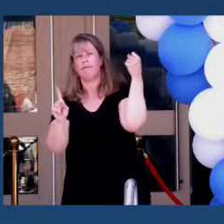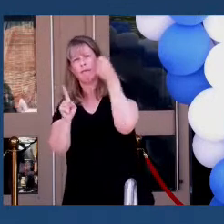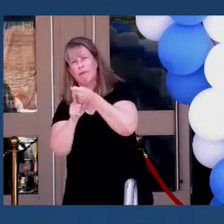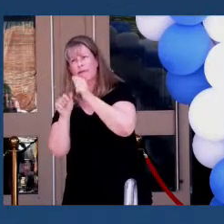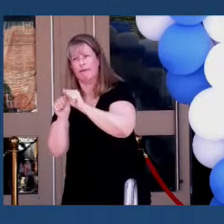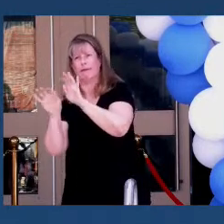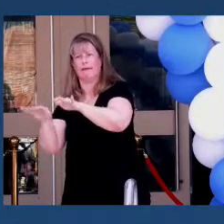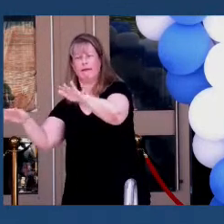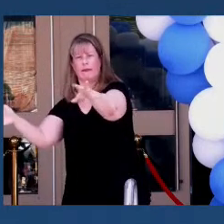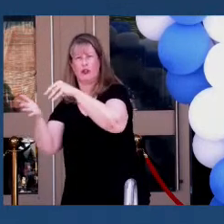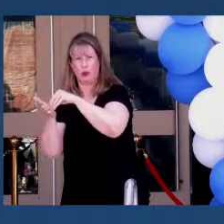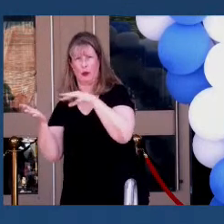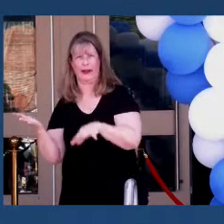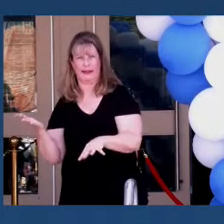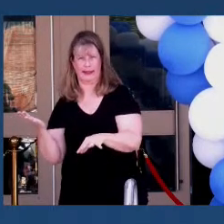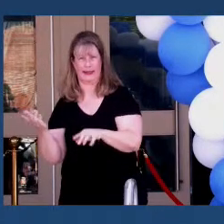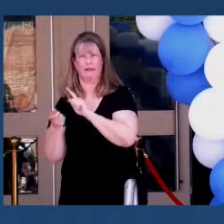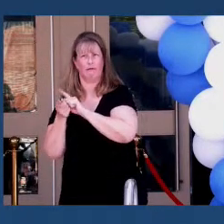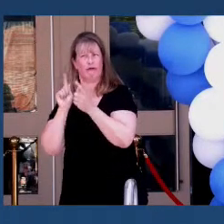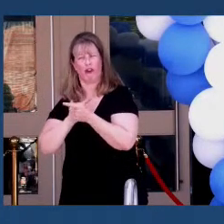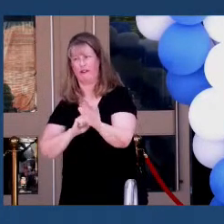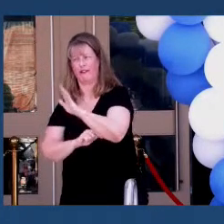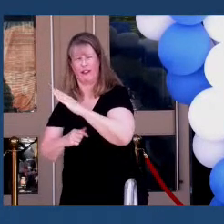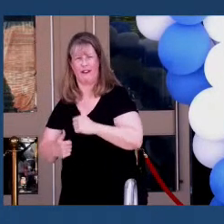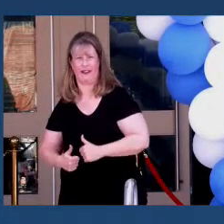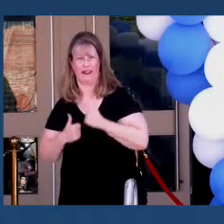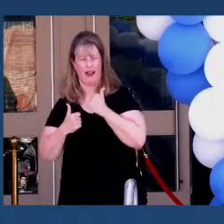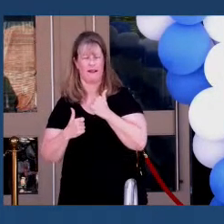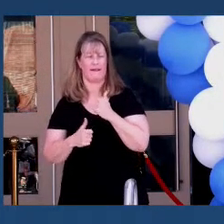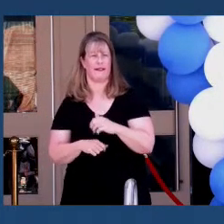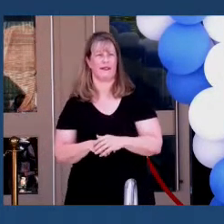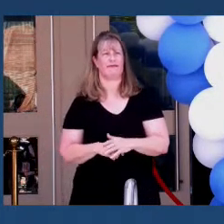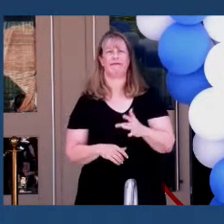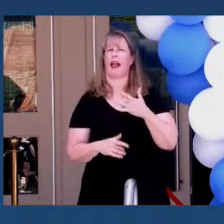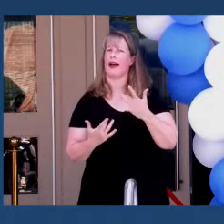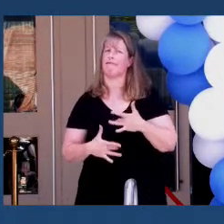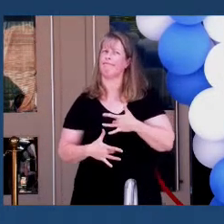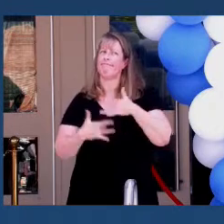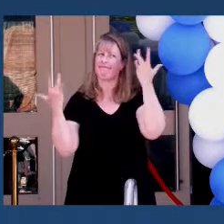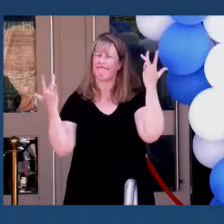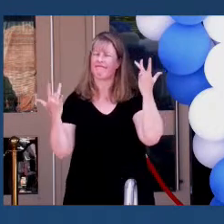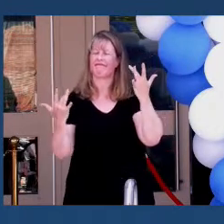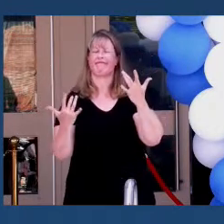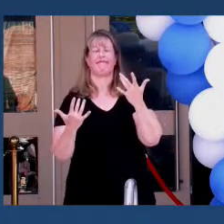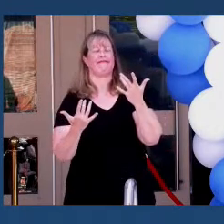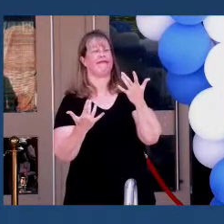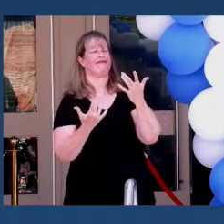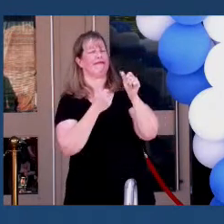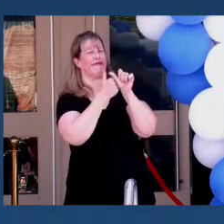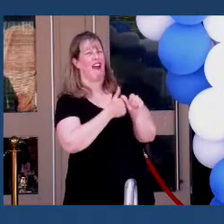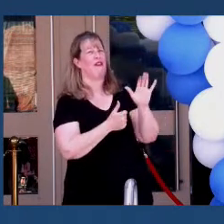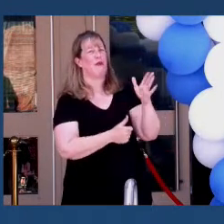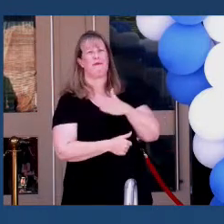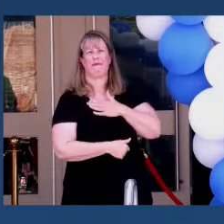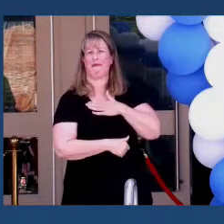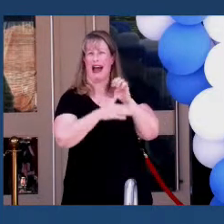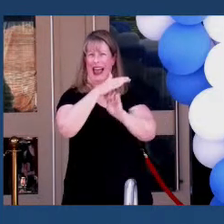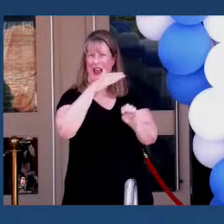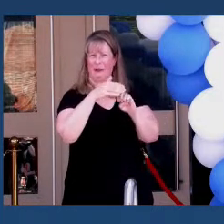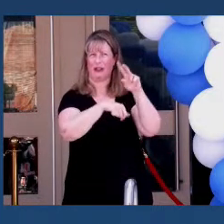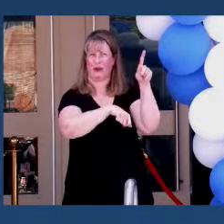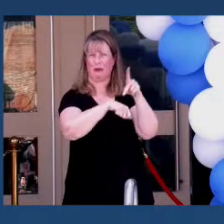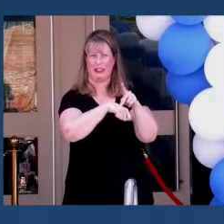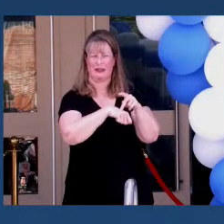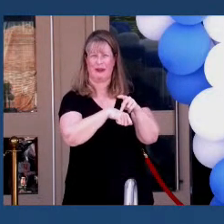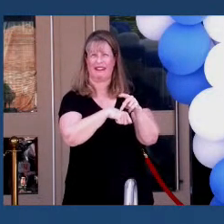lives. I am so proud the new school is being named after my elementary school principal. And it is my hope